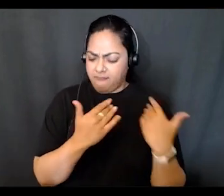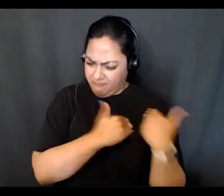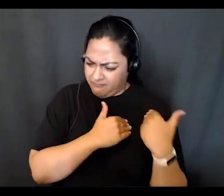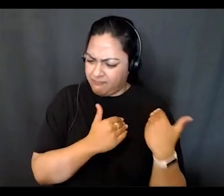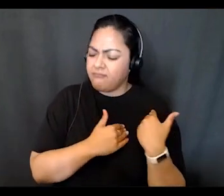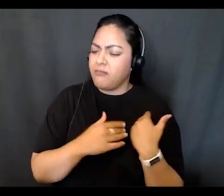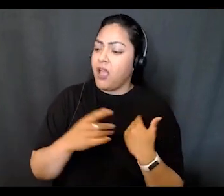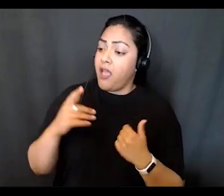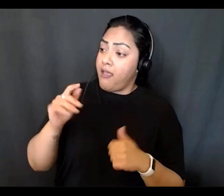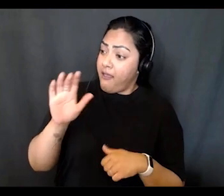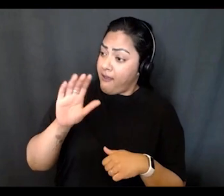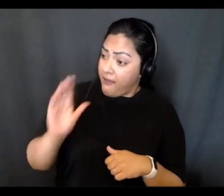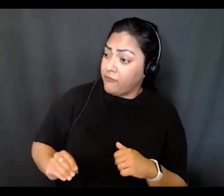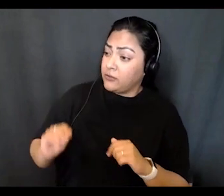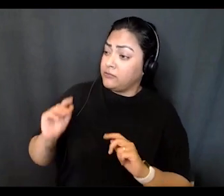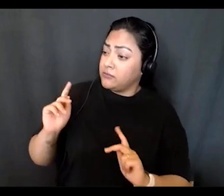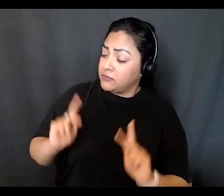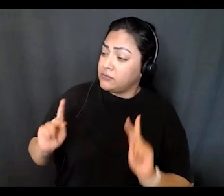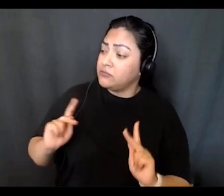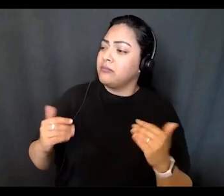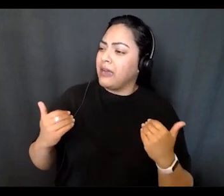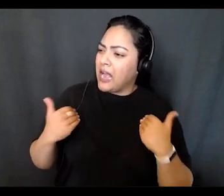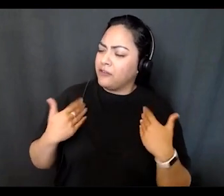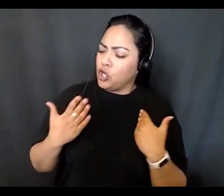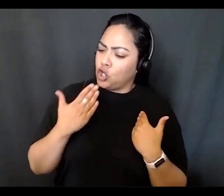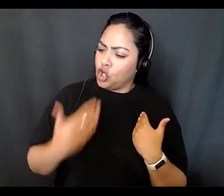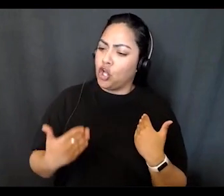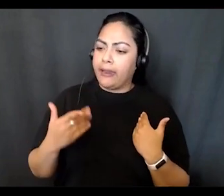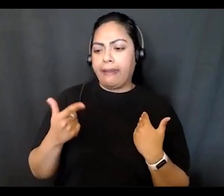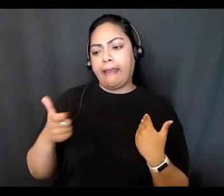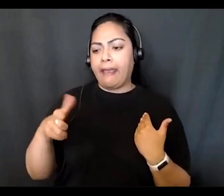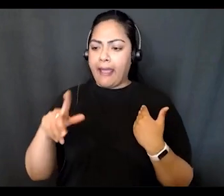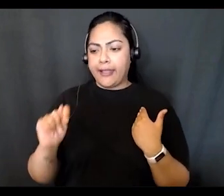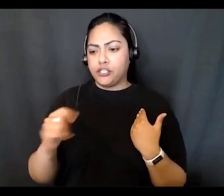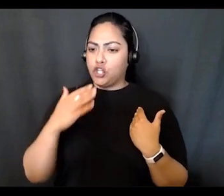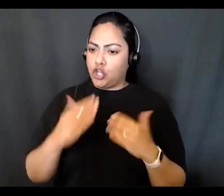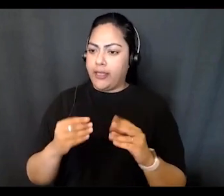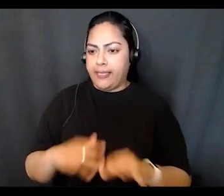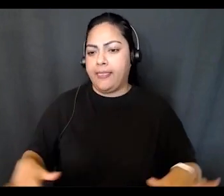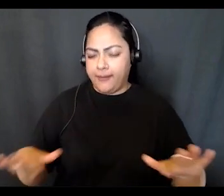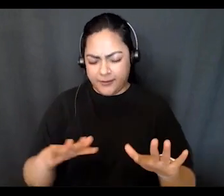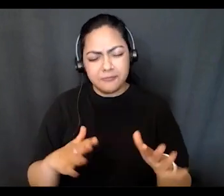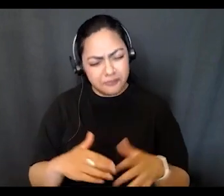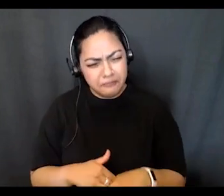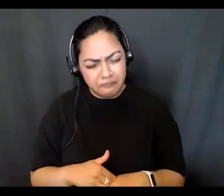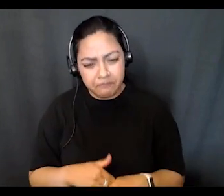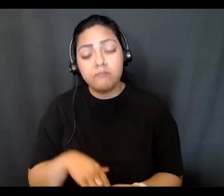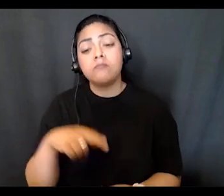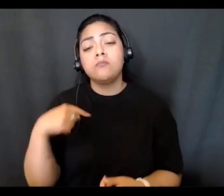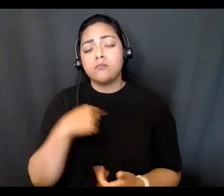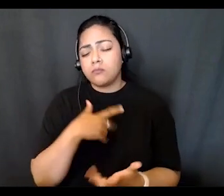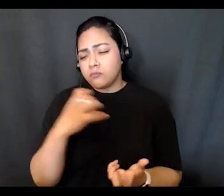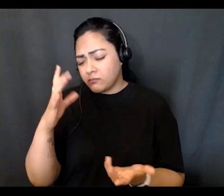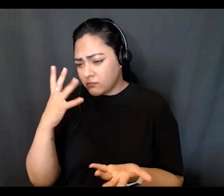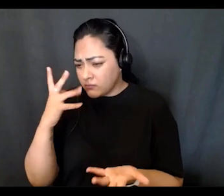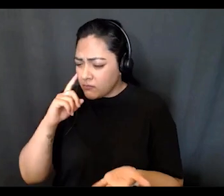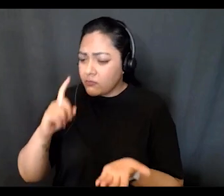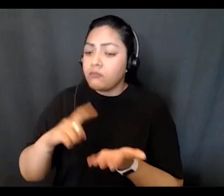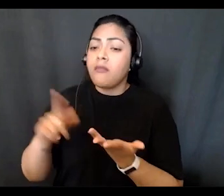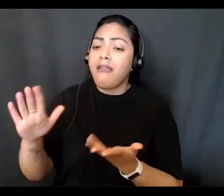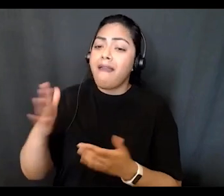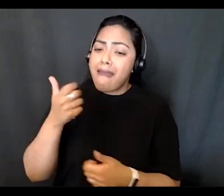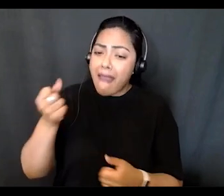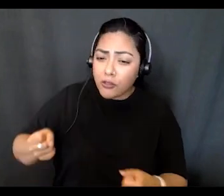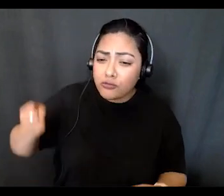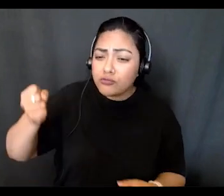to be good guests on these lands. We offer thanks to our elders and communities from whom we learn, and may